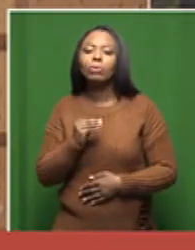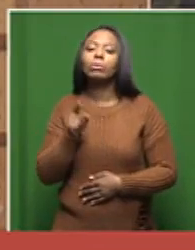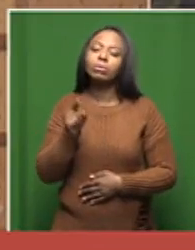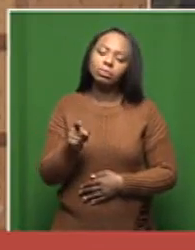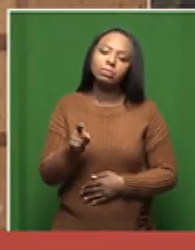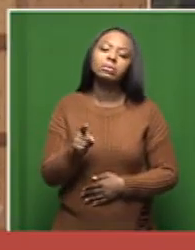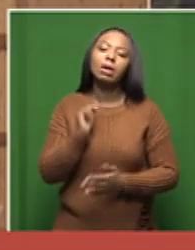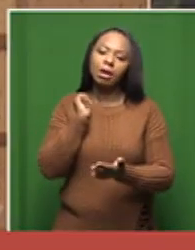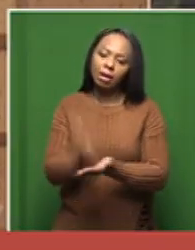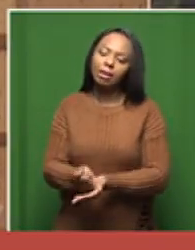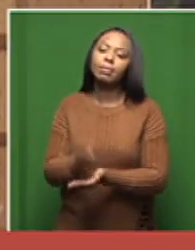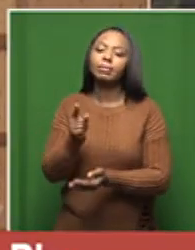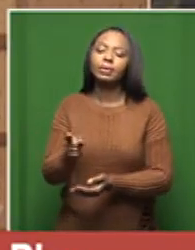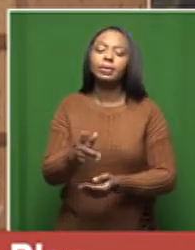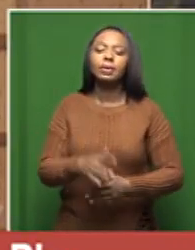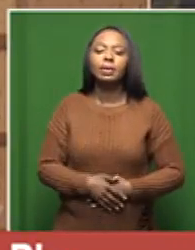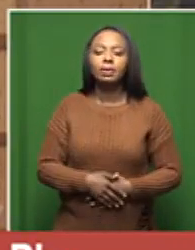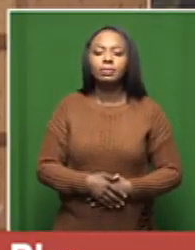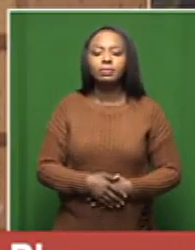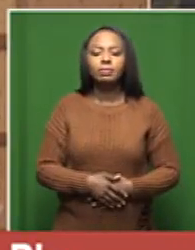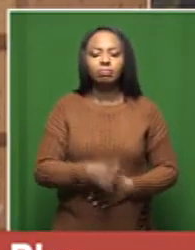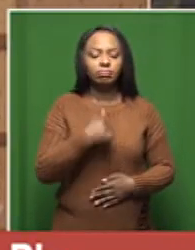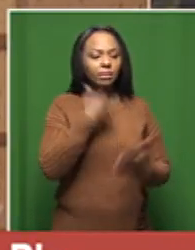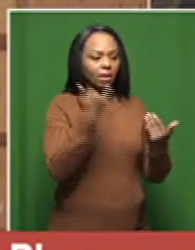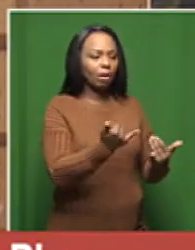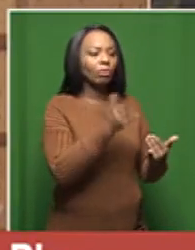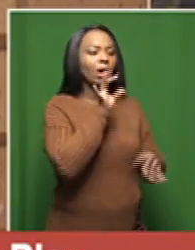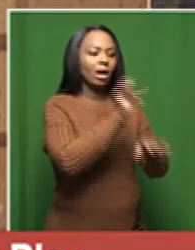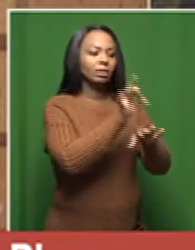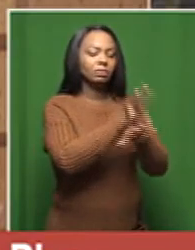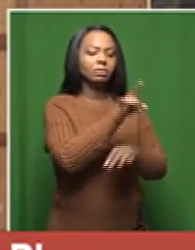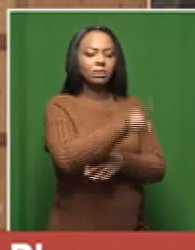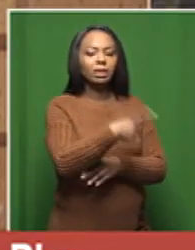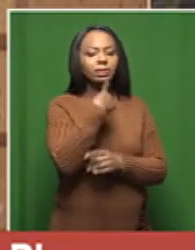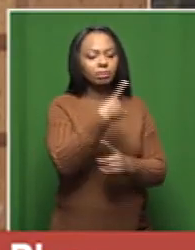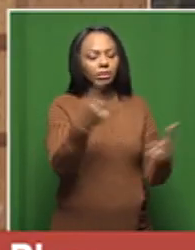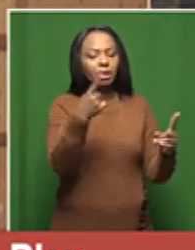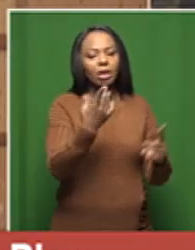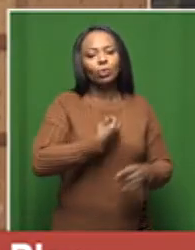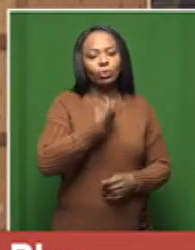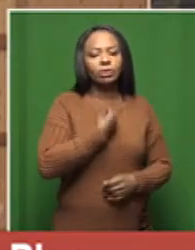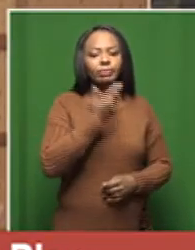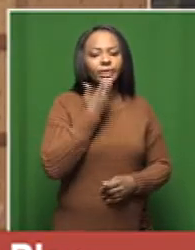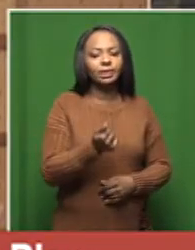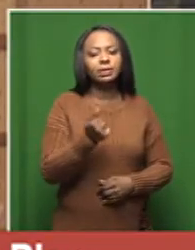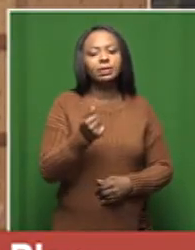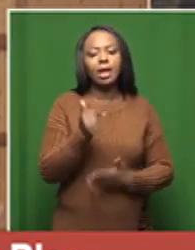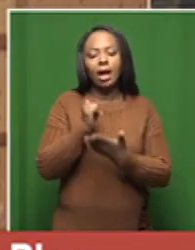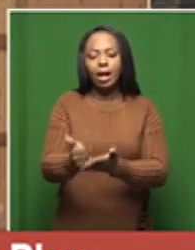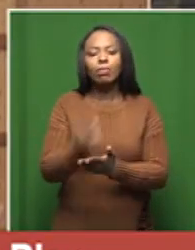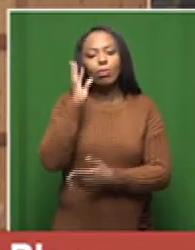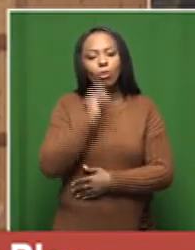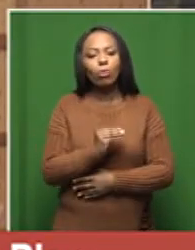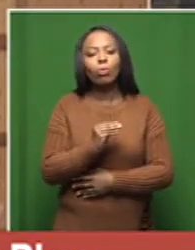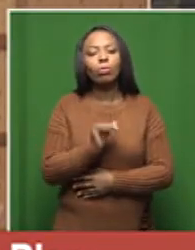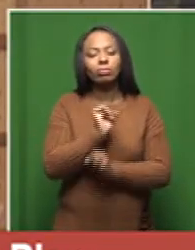that we are talking to the young people at home to assist them to get into the EVDS system, to register them, because all